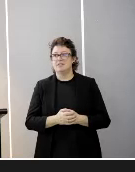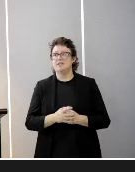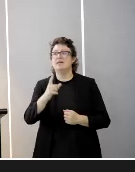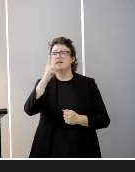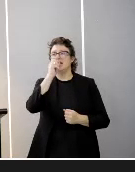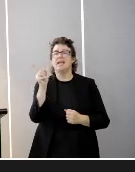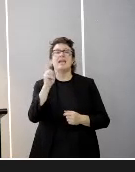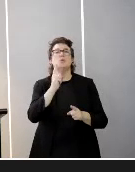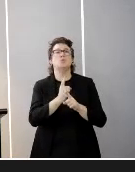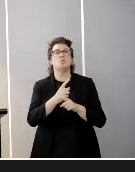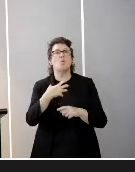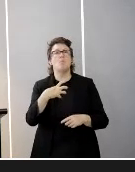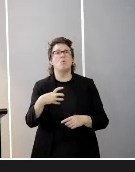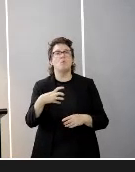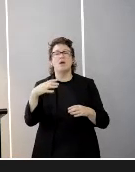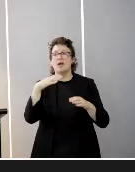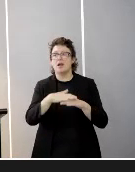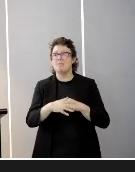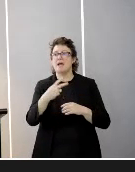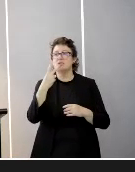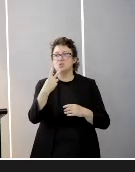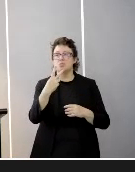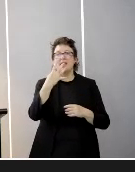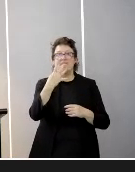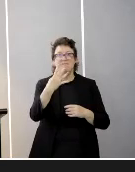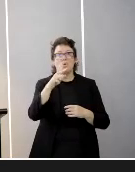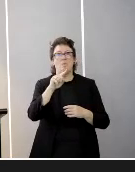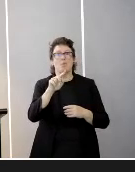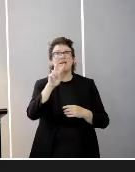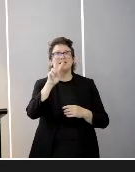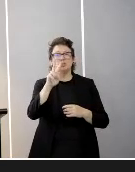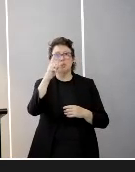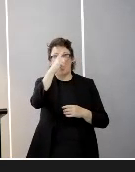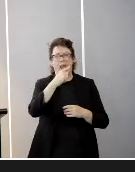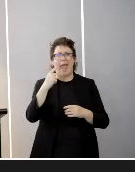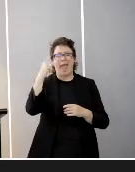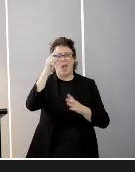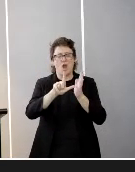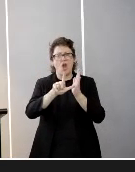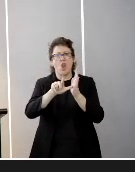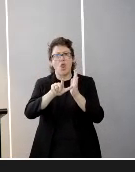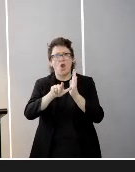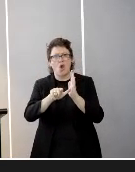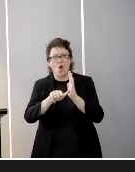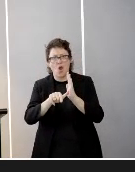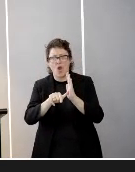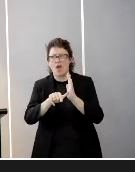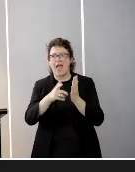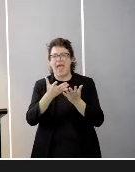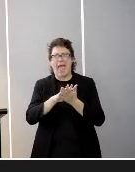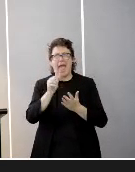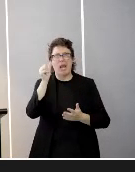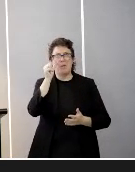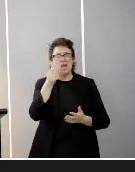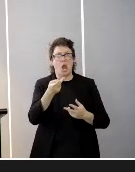Can you talk more about the 24.2 hour clock and how do we know that we have that